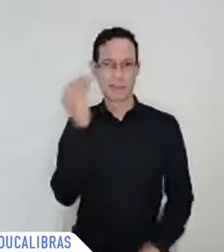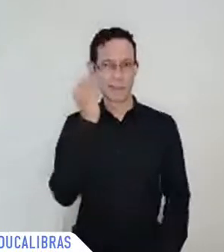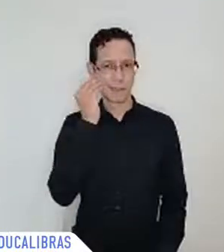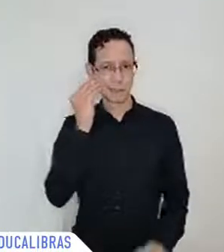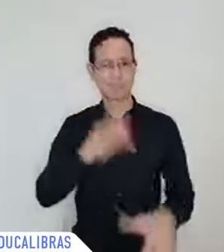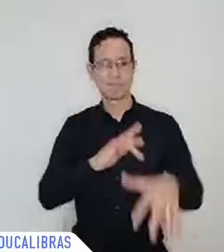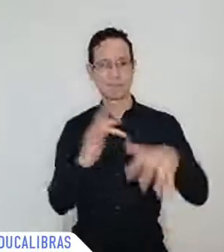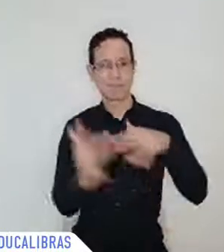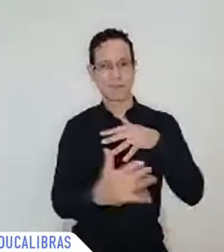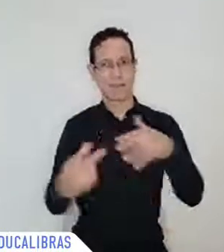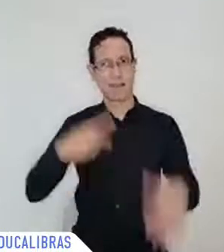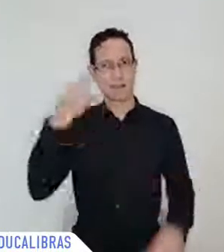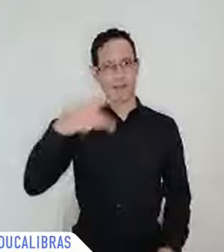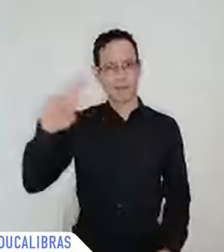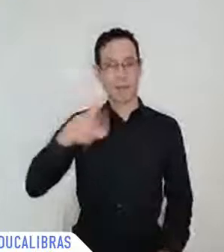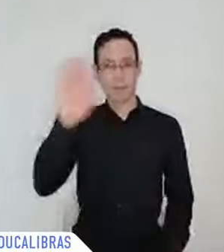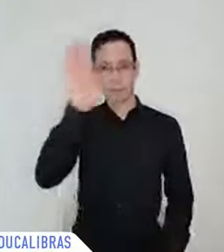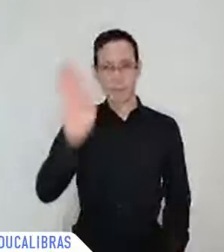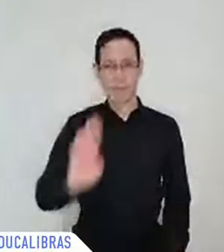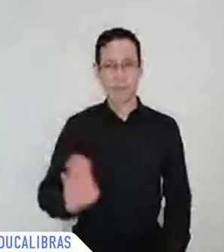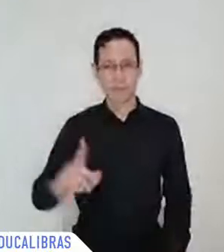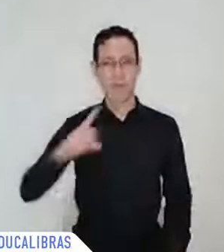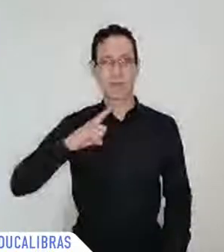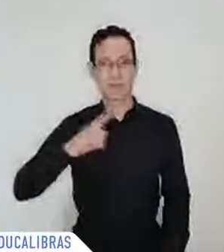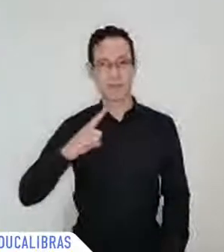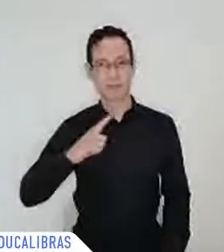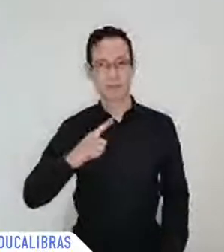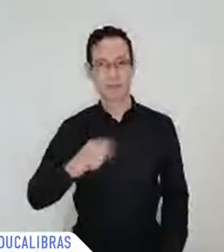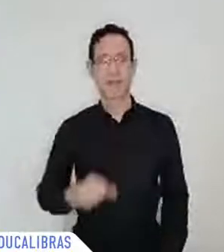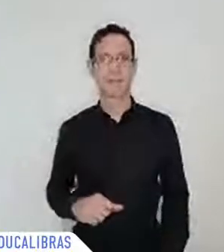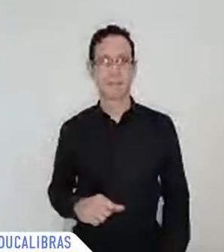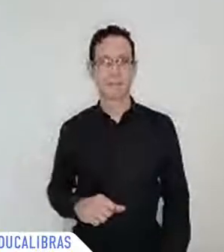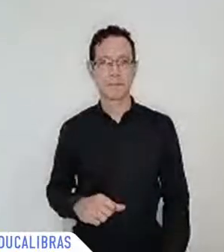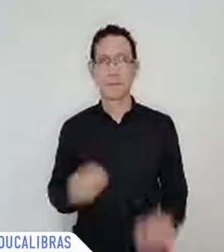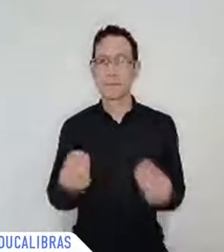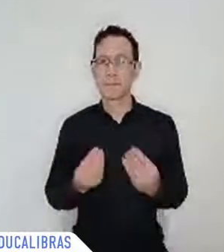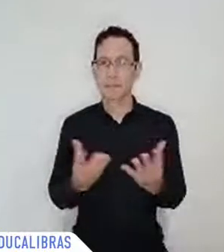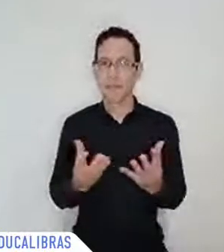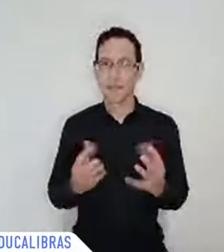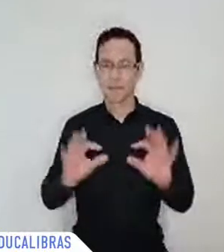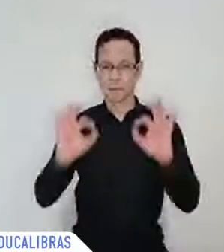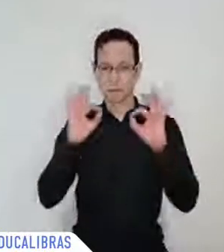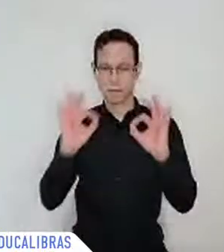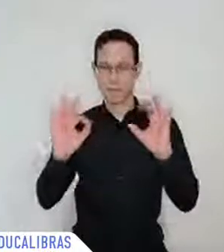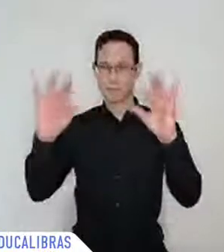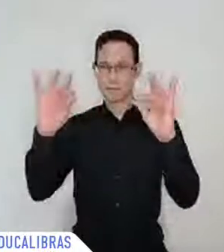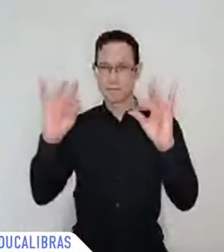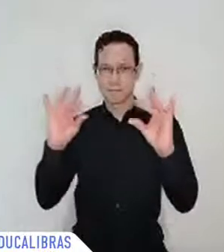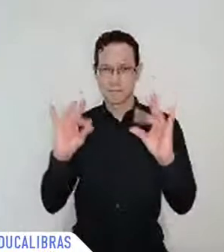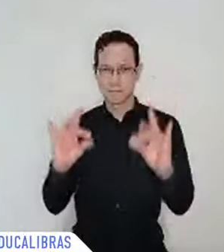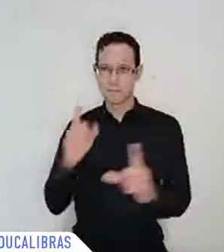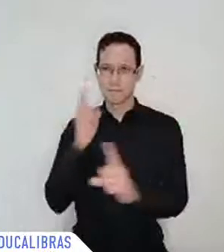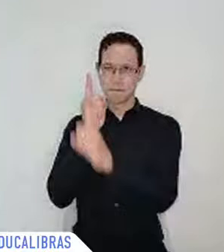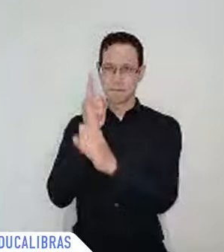disseminating true information, real information, to